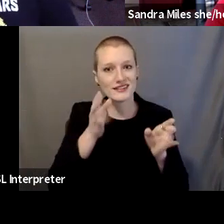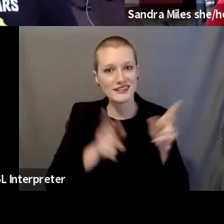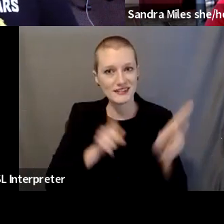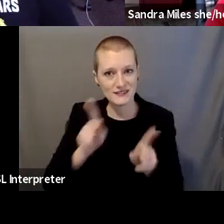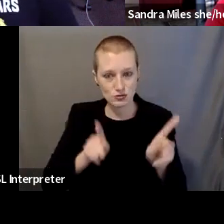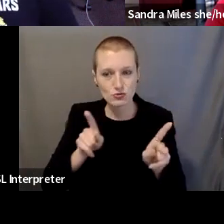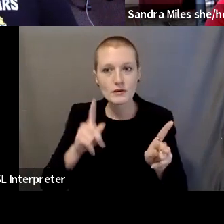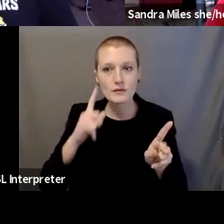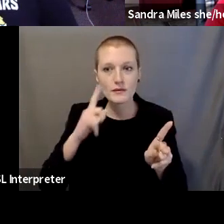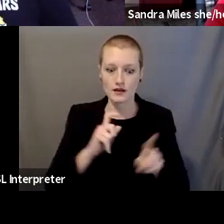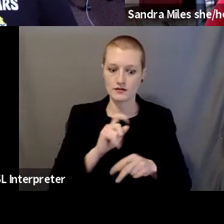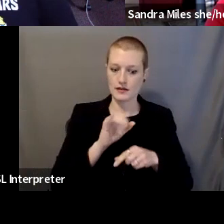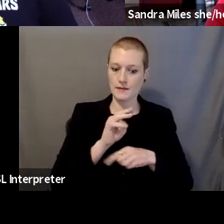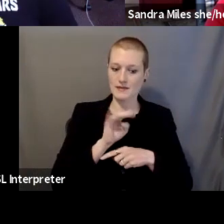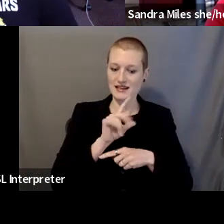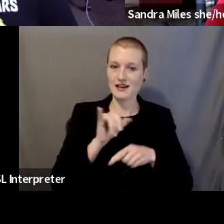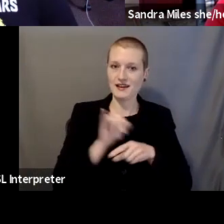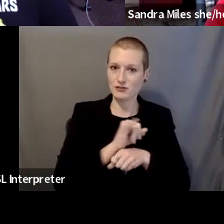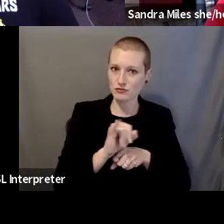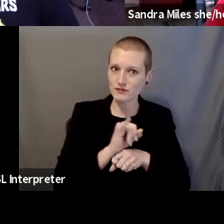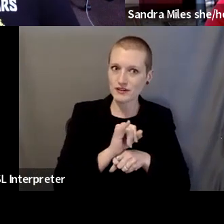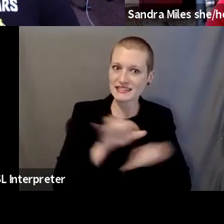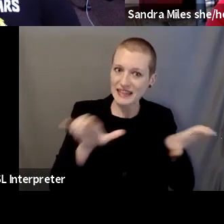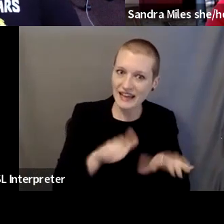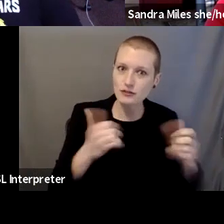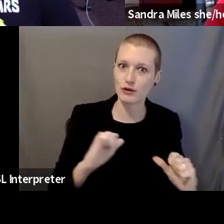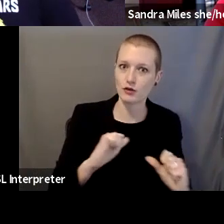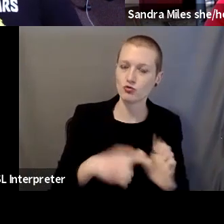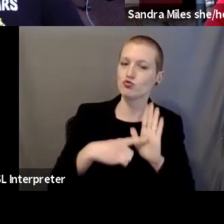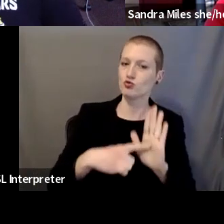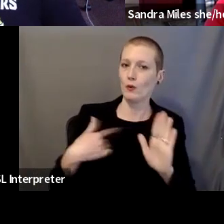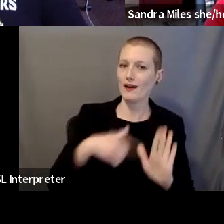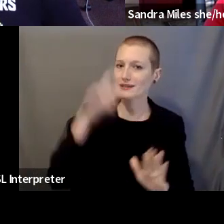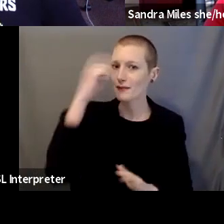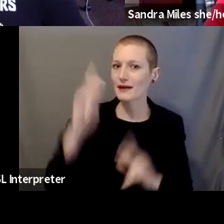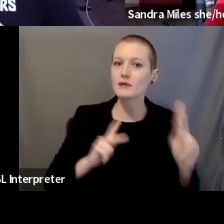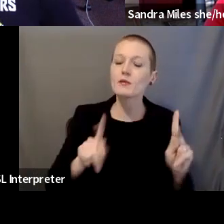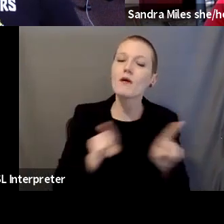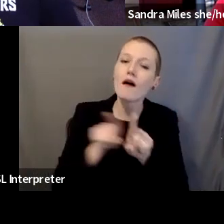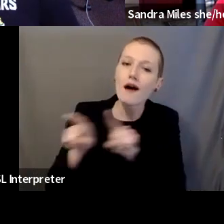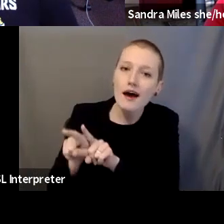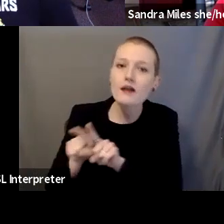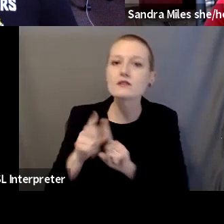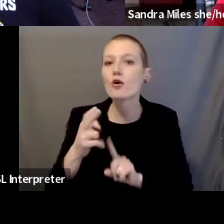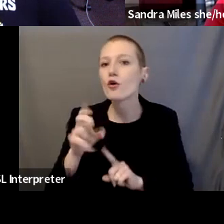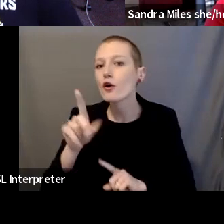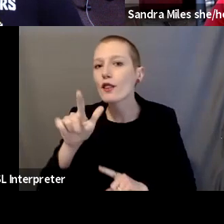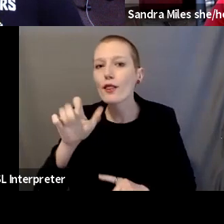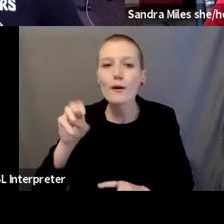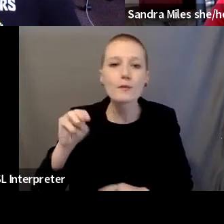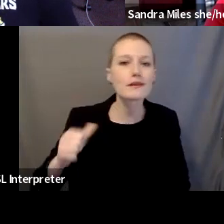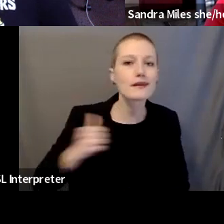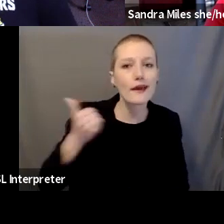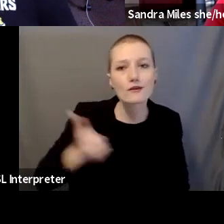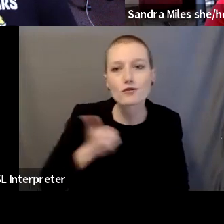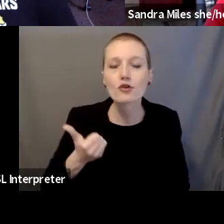actively like trying to make us look like hoodlums or gangsters or drug dealers, you know, hood rats, anything. They're trying to make us